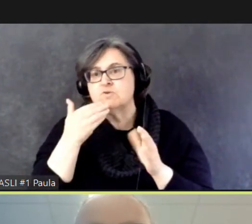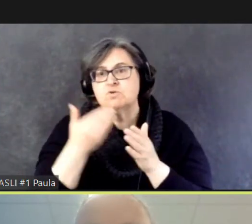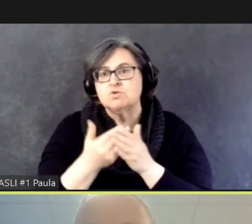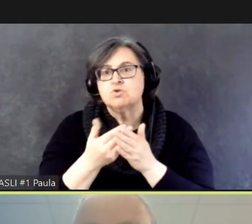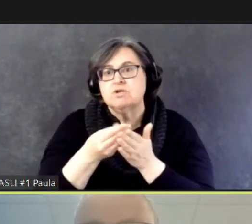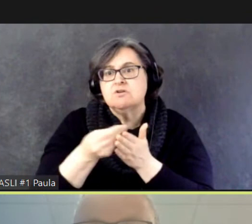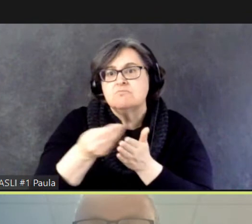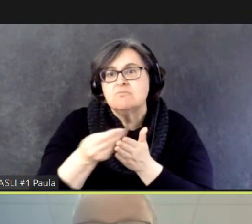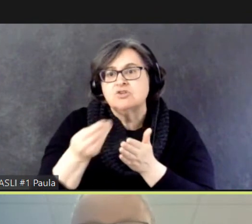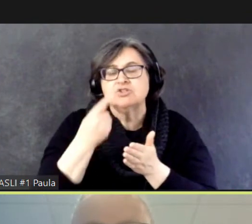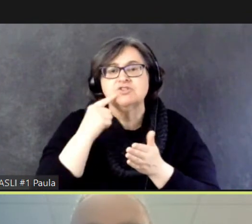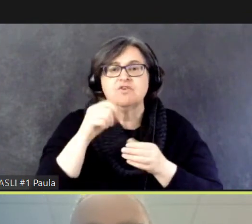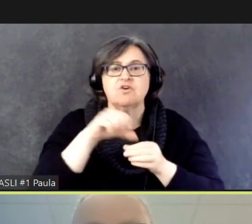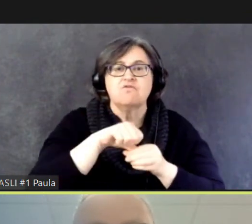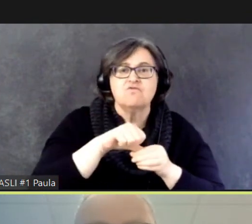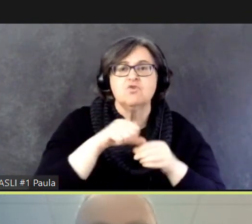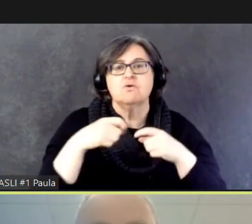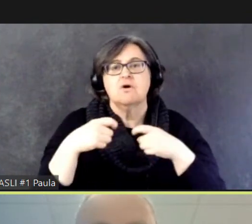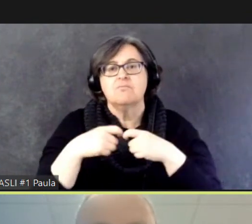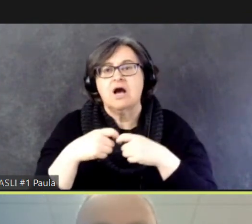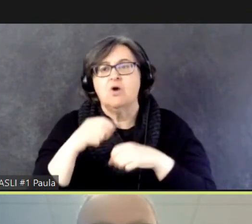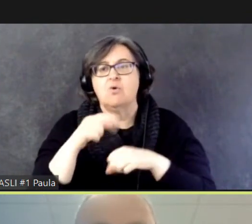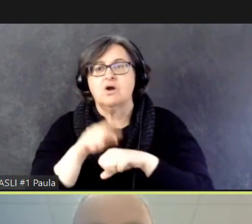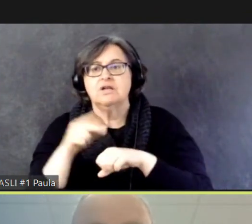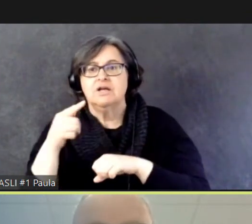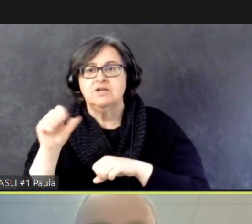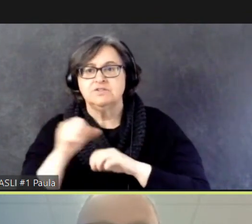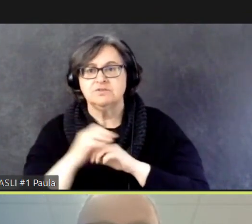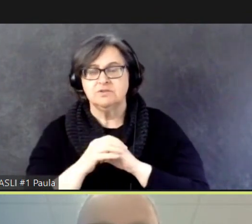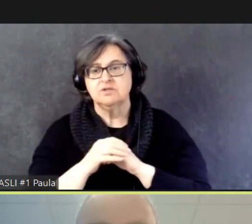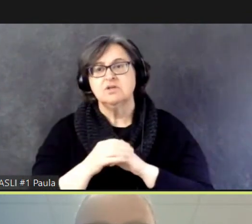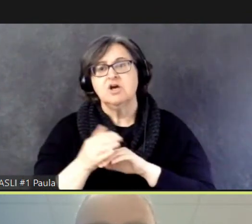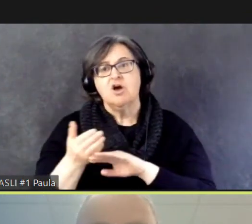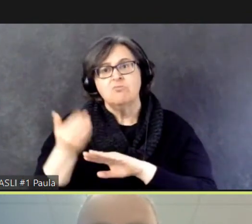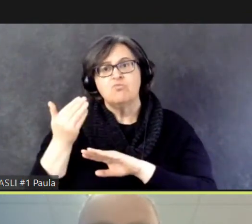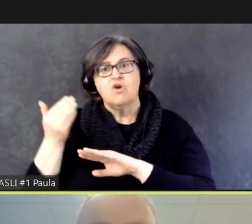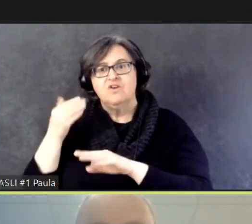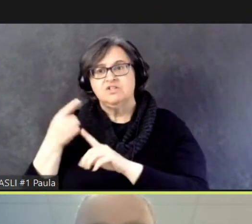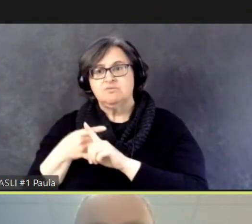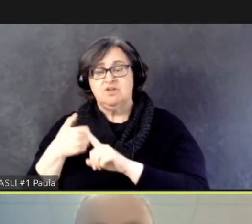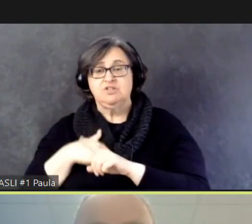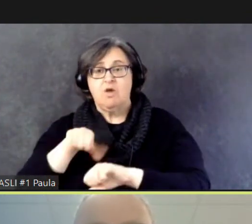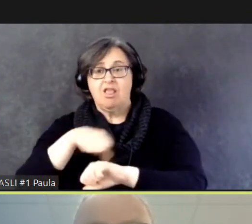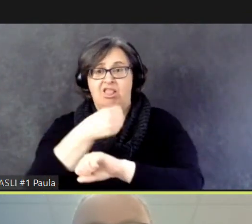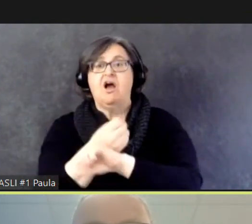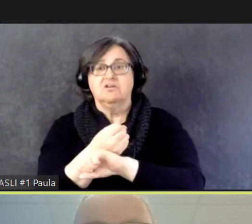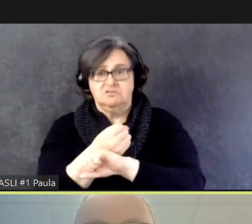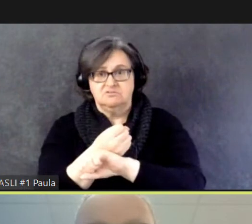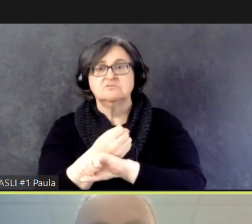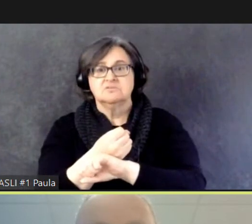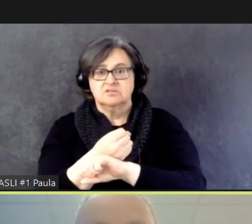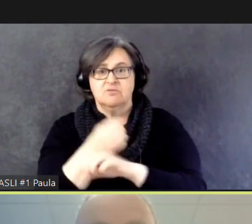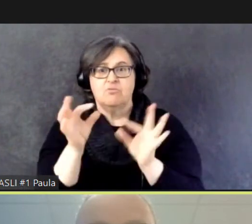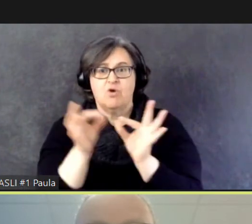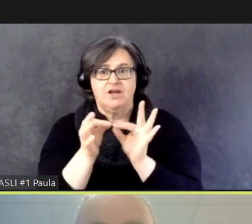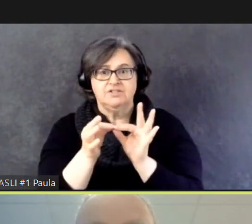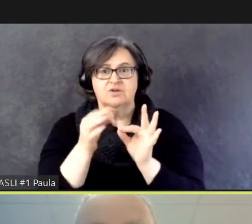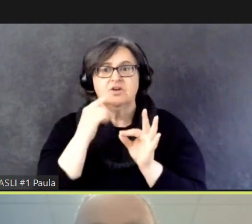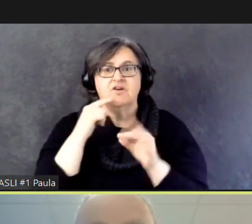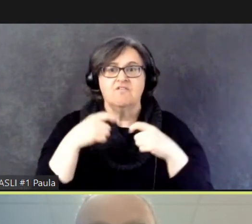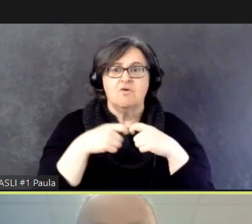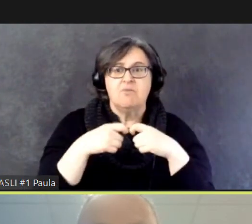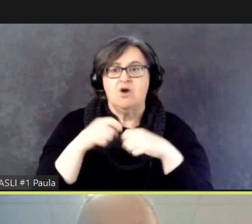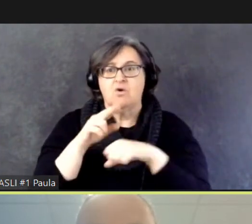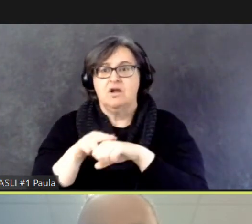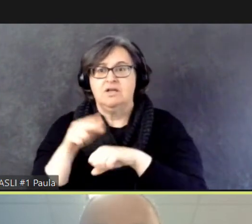on power and natural gas. But as we've talked about in prior months, we are locked in for where we need to be, for power and